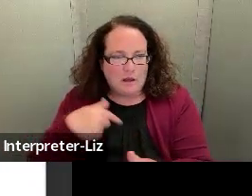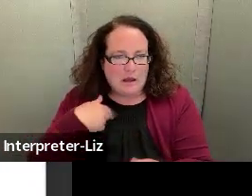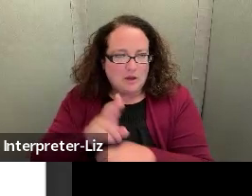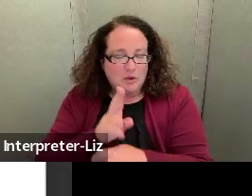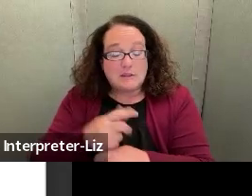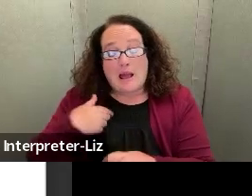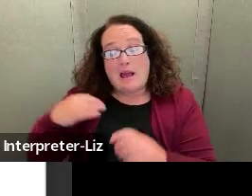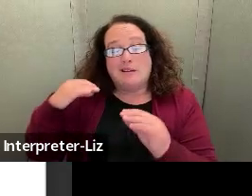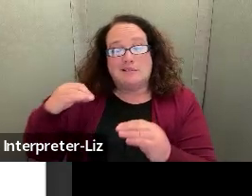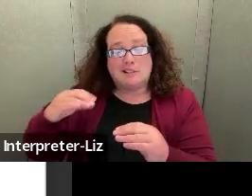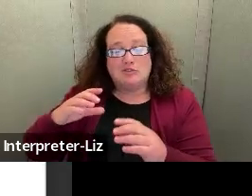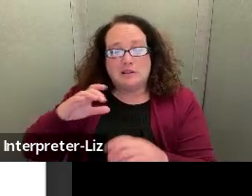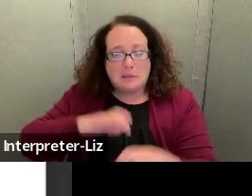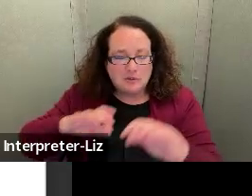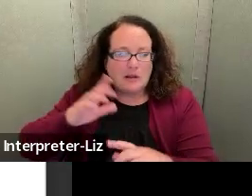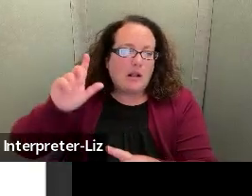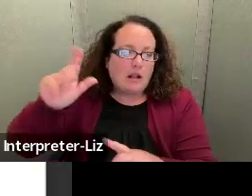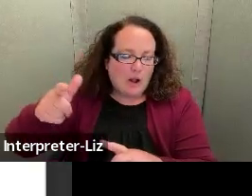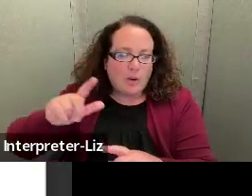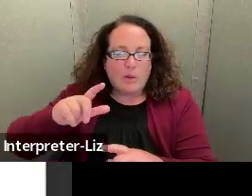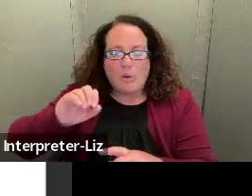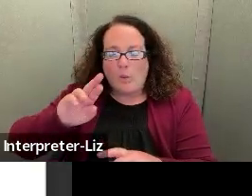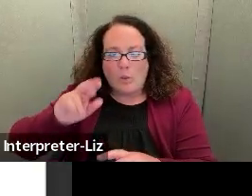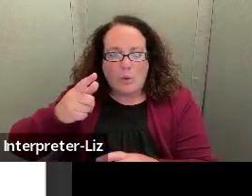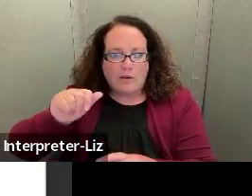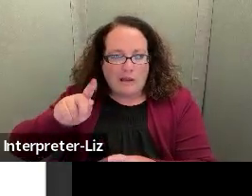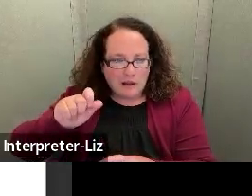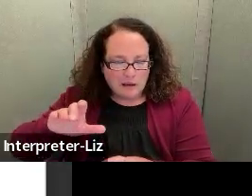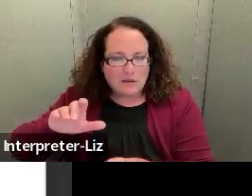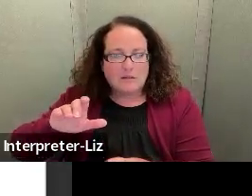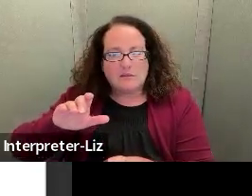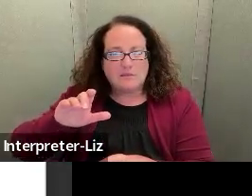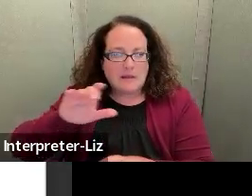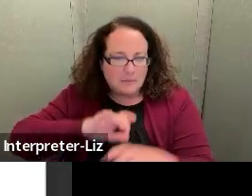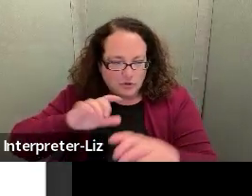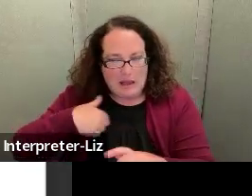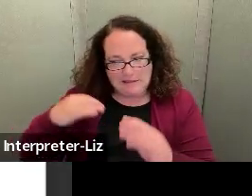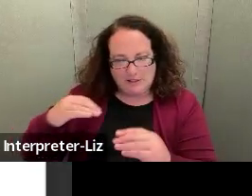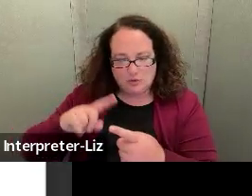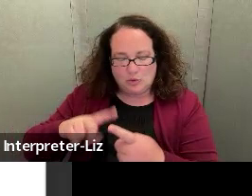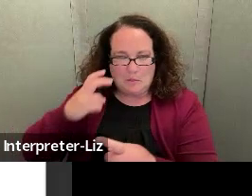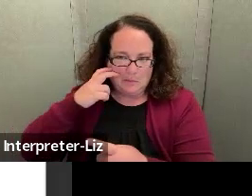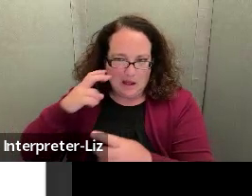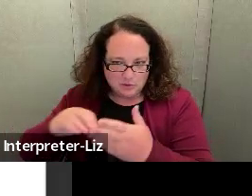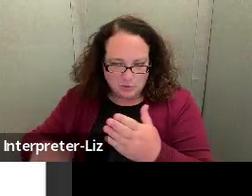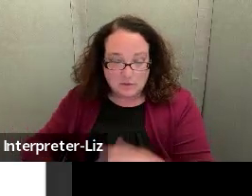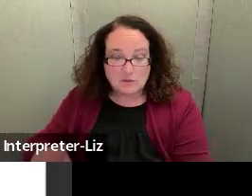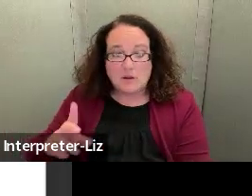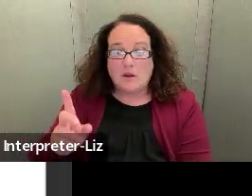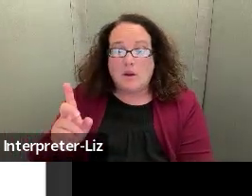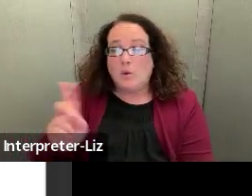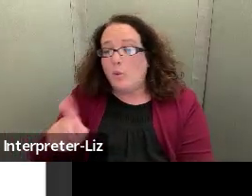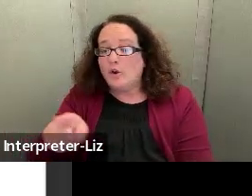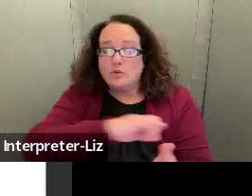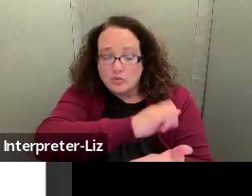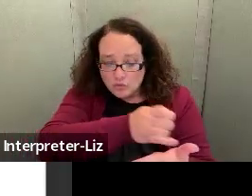teaching chemistry and then later organic chemistry to my blind students. And the way it works is wherever you draw with either